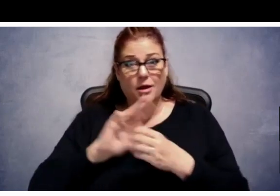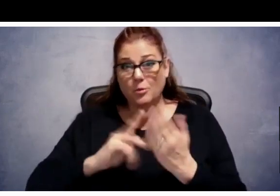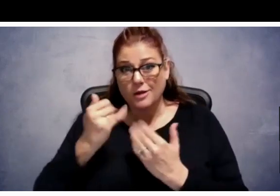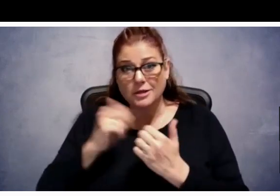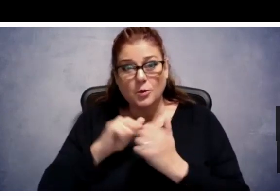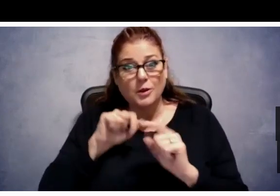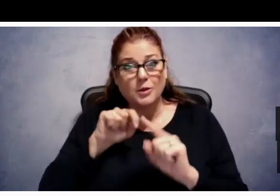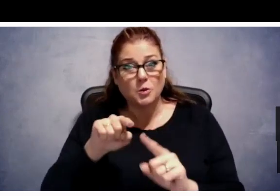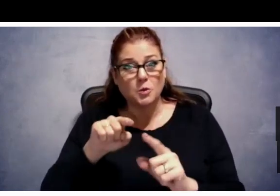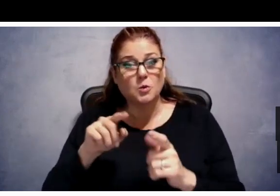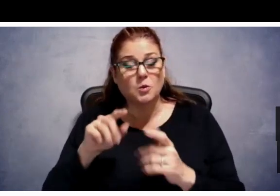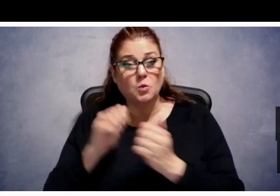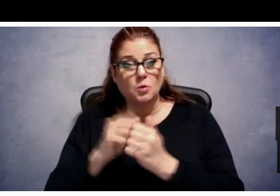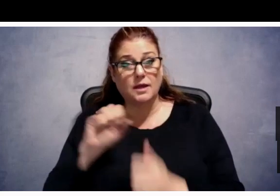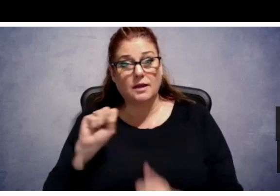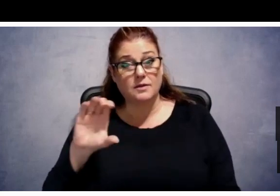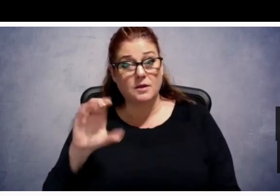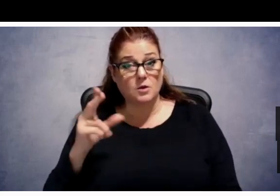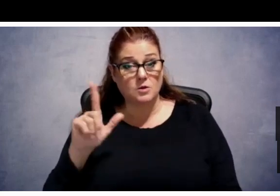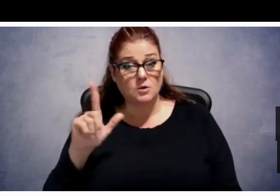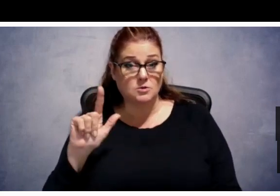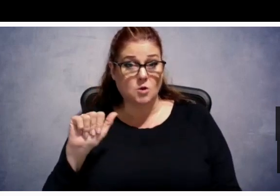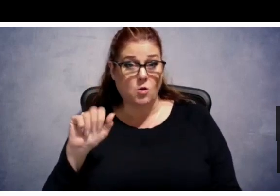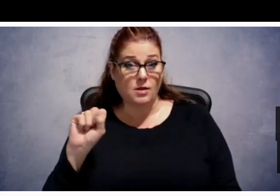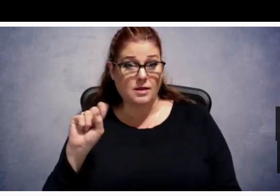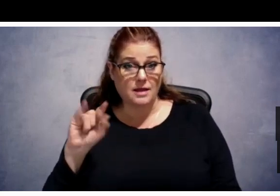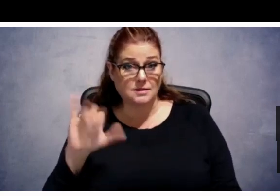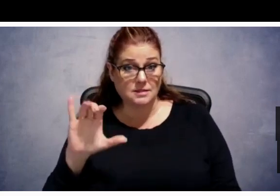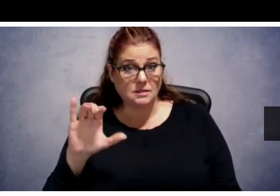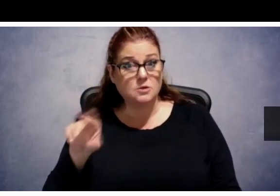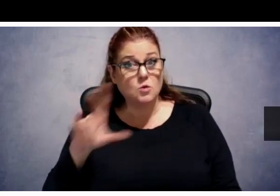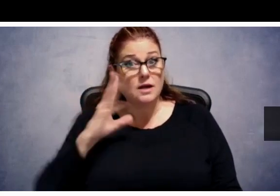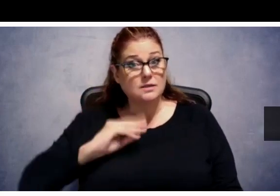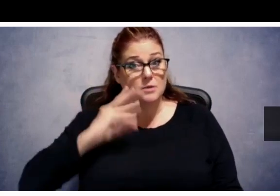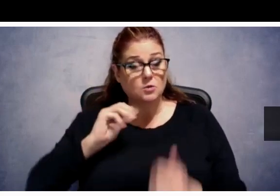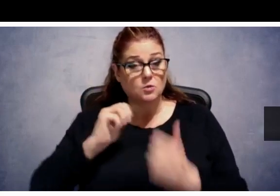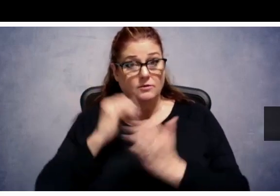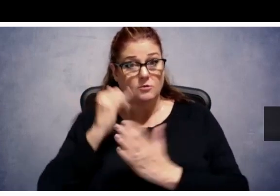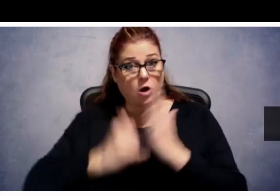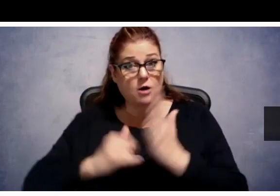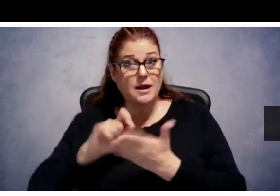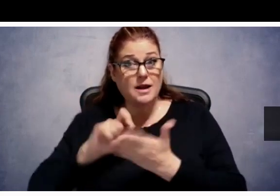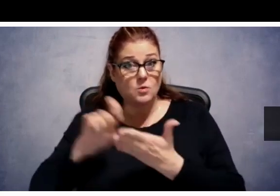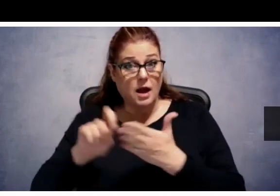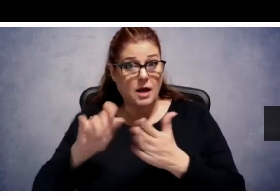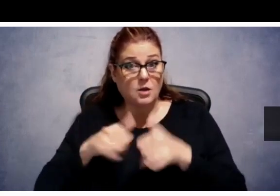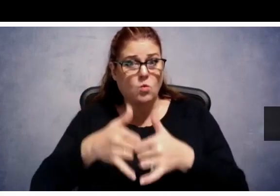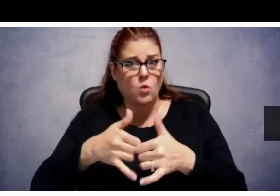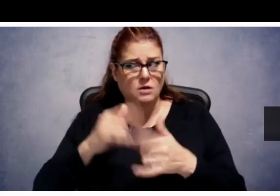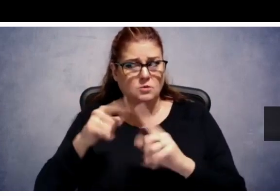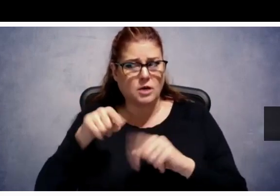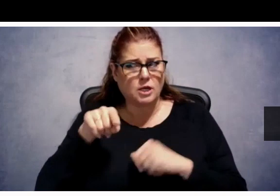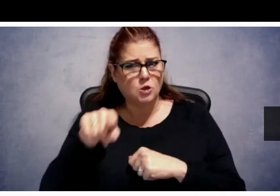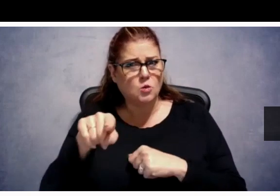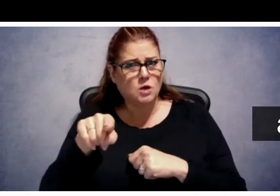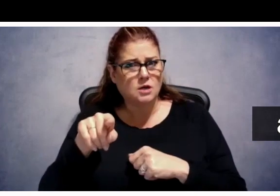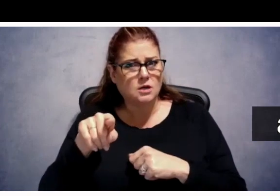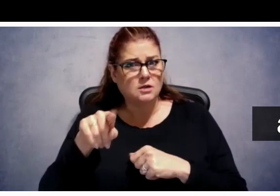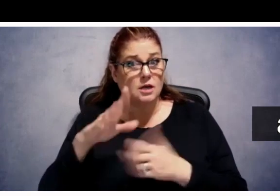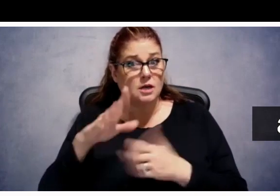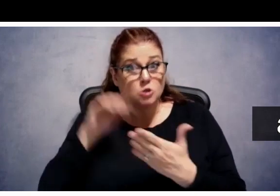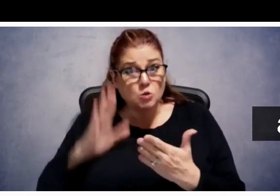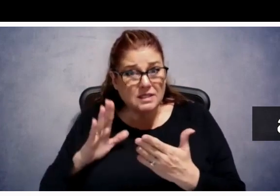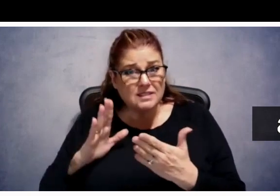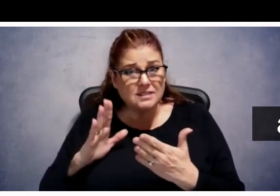at Scholastic is that you actually had experience with the Art and Writing Awards when you were a student.